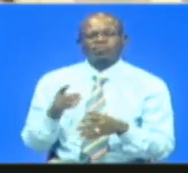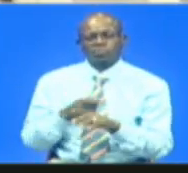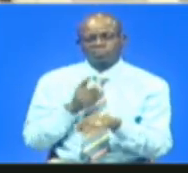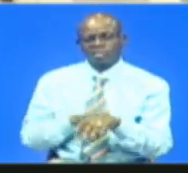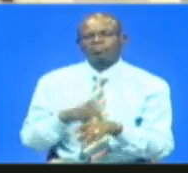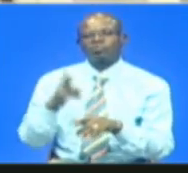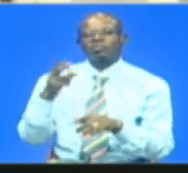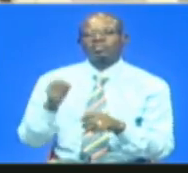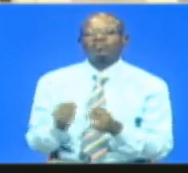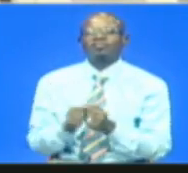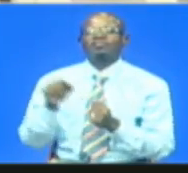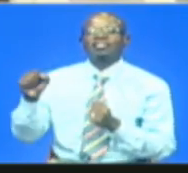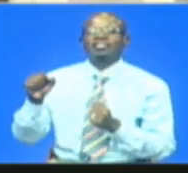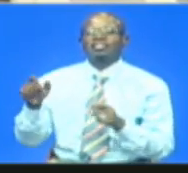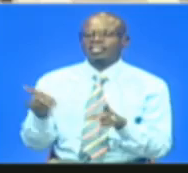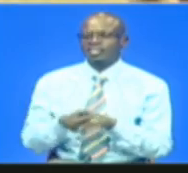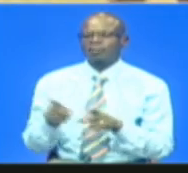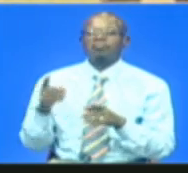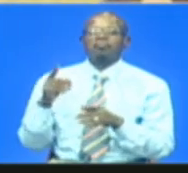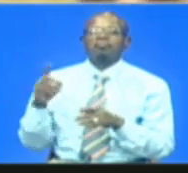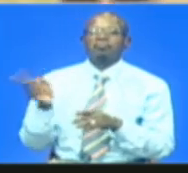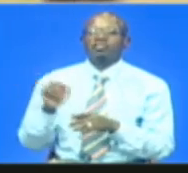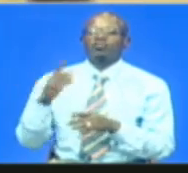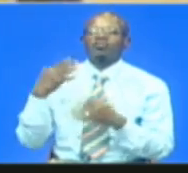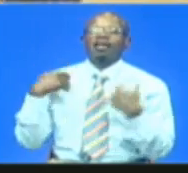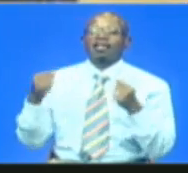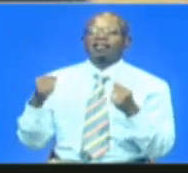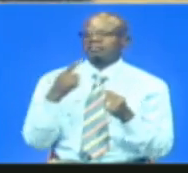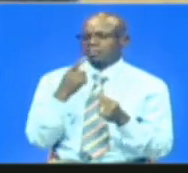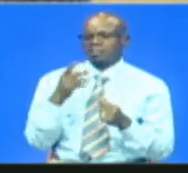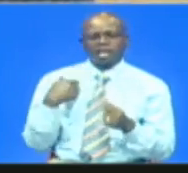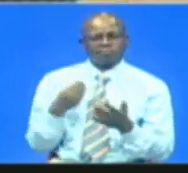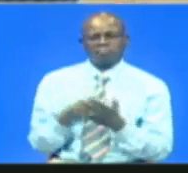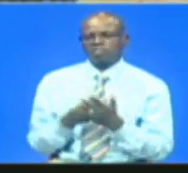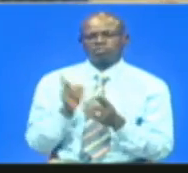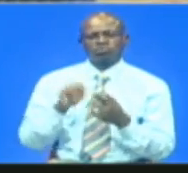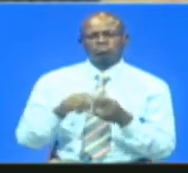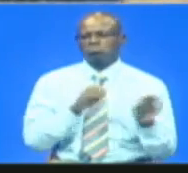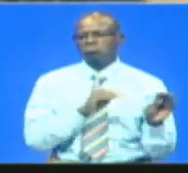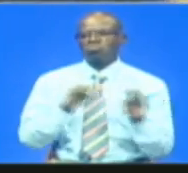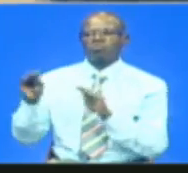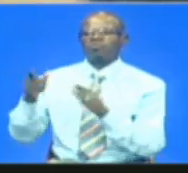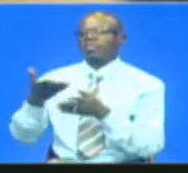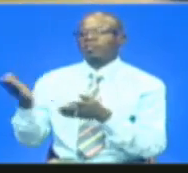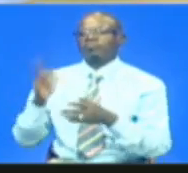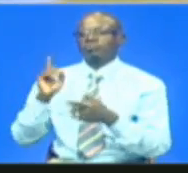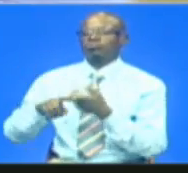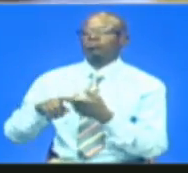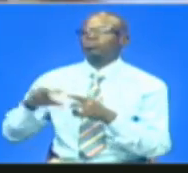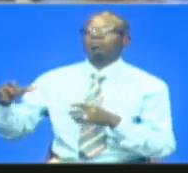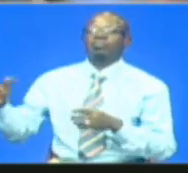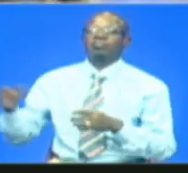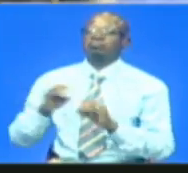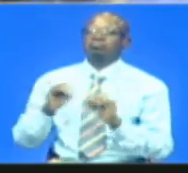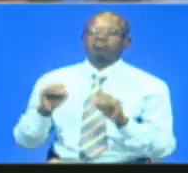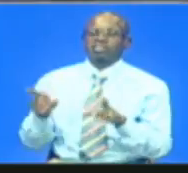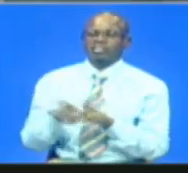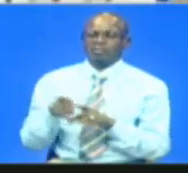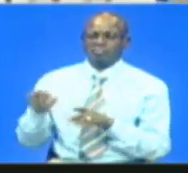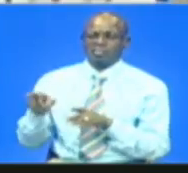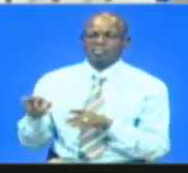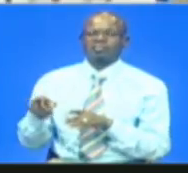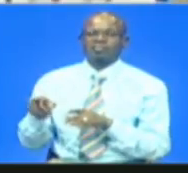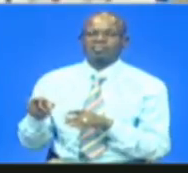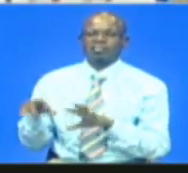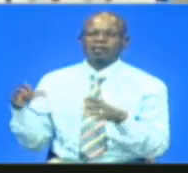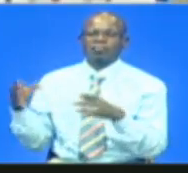of Health has disclosed that there's no money to transport them to the counties, even after Estama Investments Limited was given a